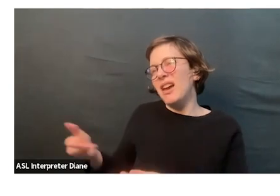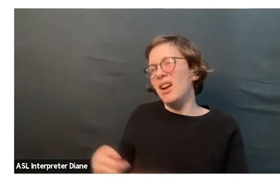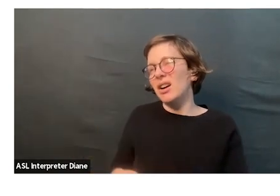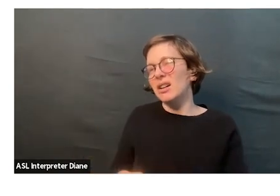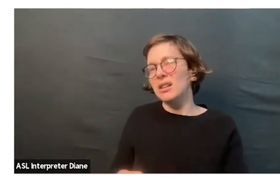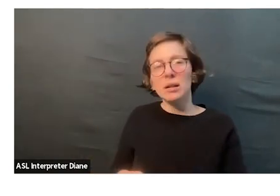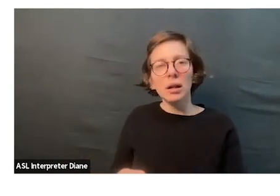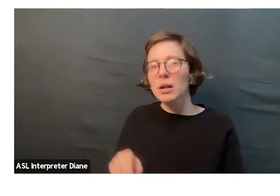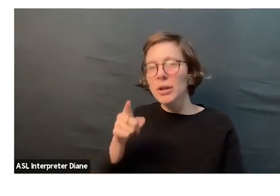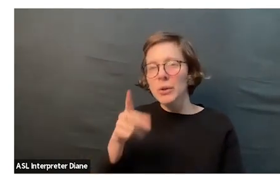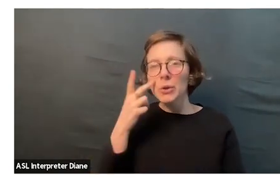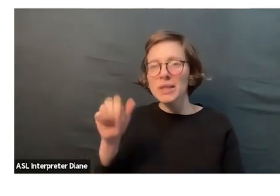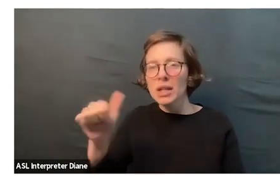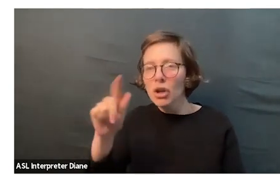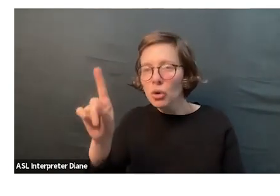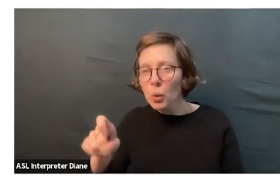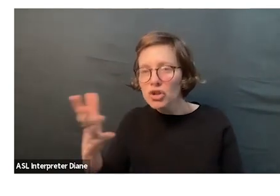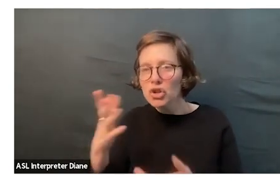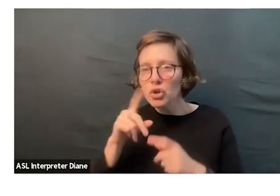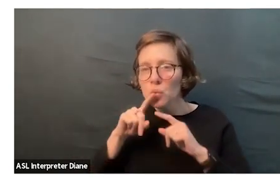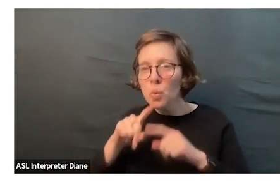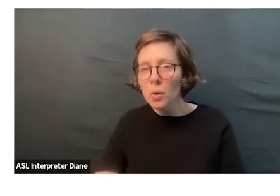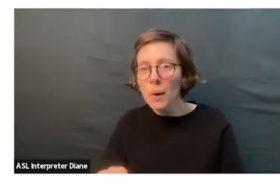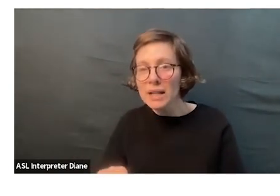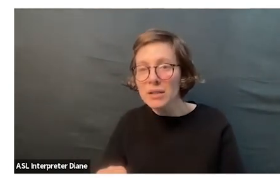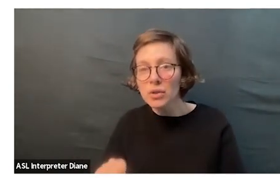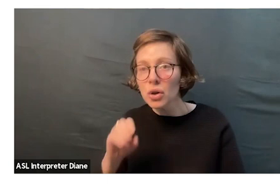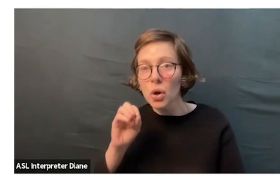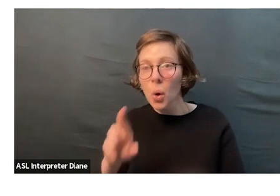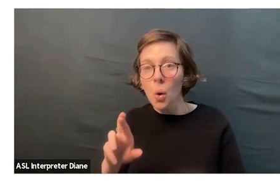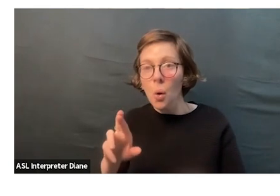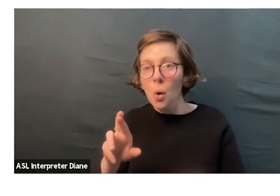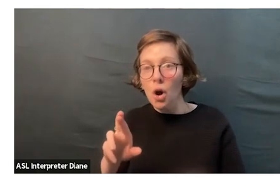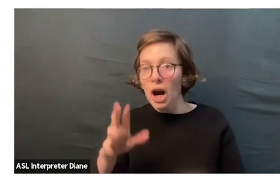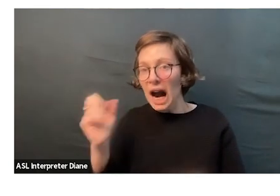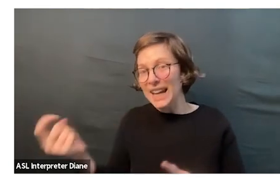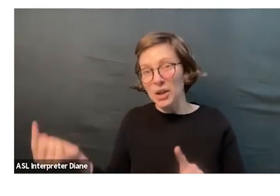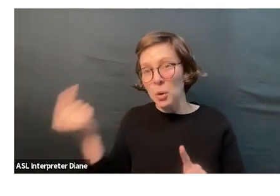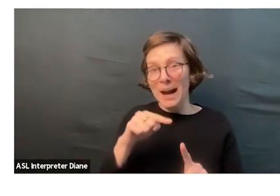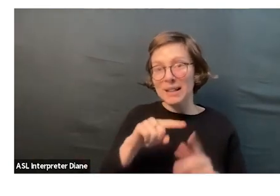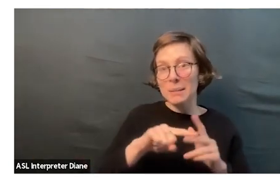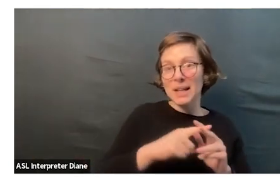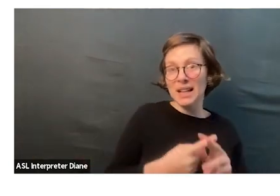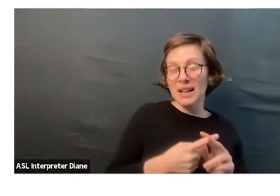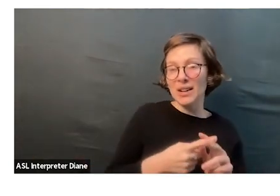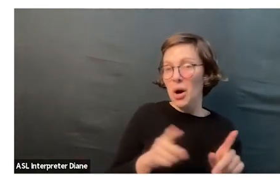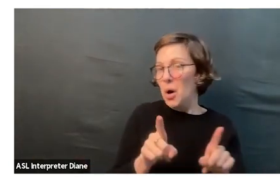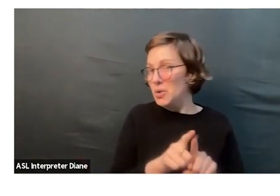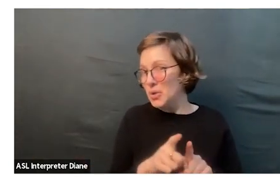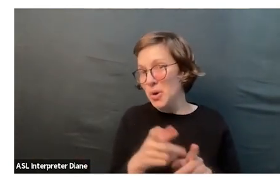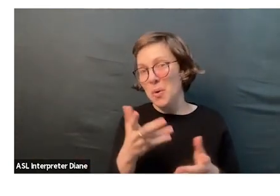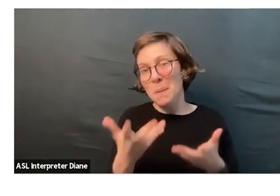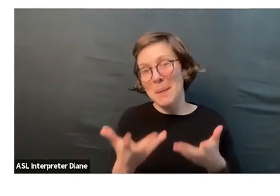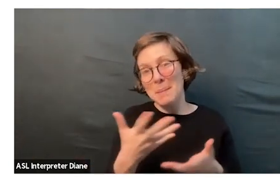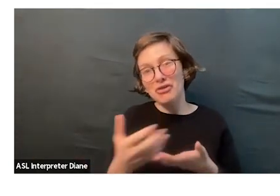leave. So if we can just maybe answer two more questions and then wrap it up, we can give you the rest of the Q&As,